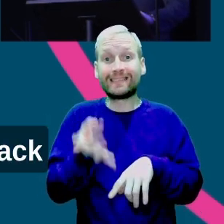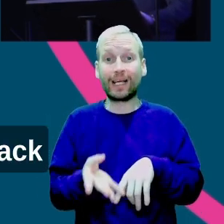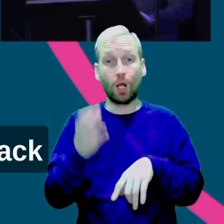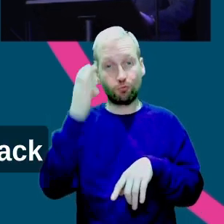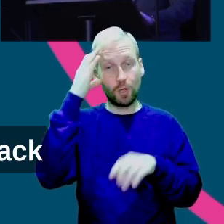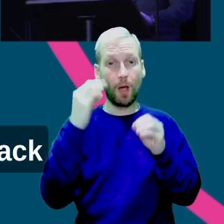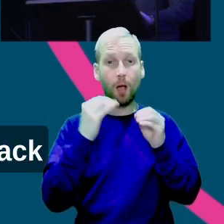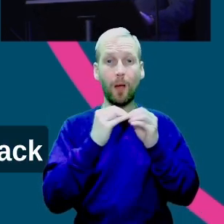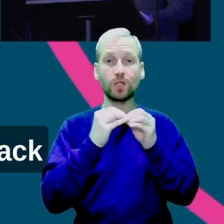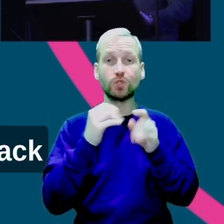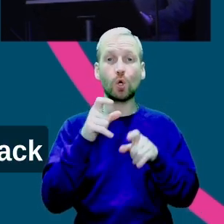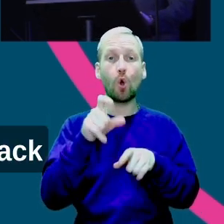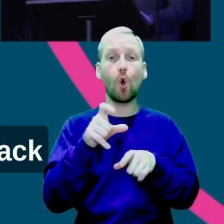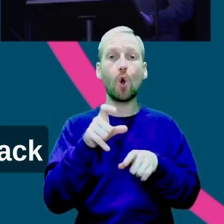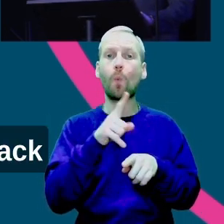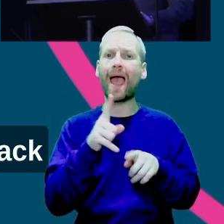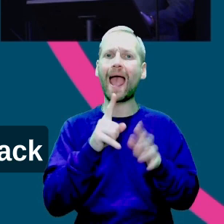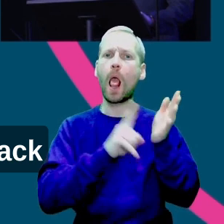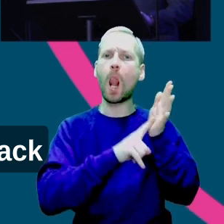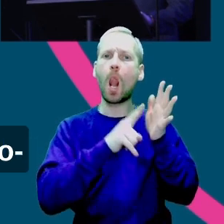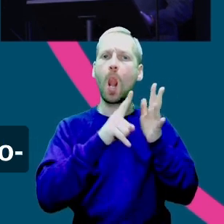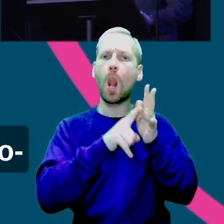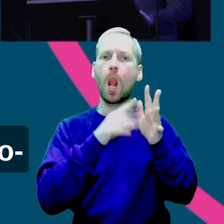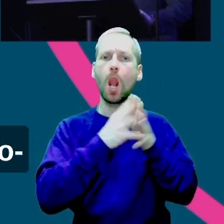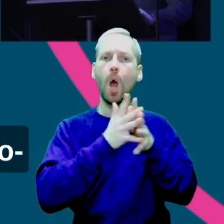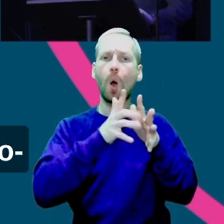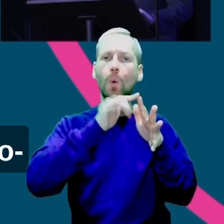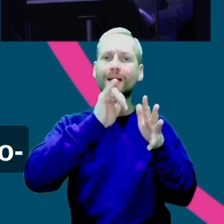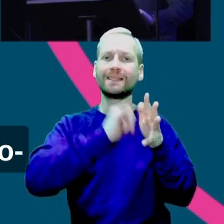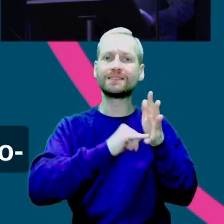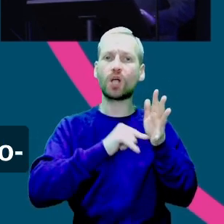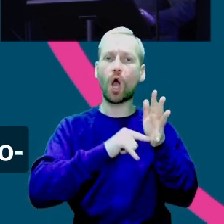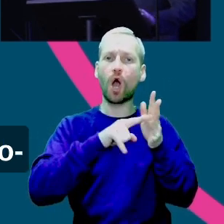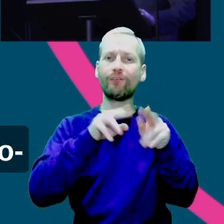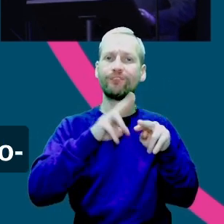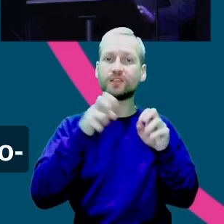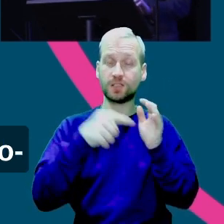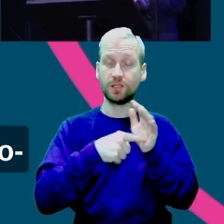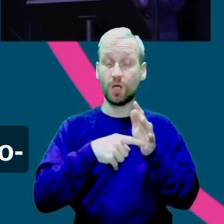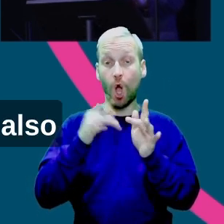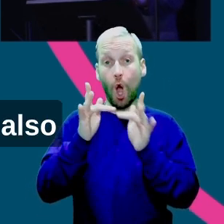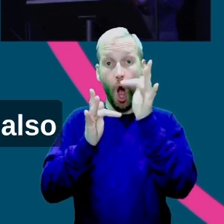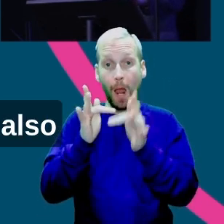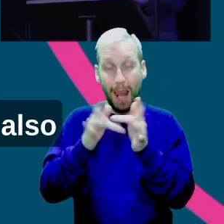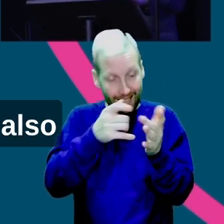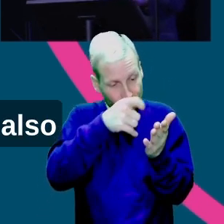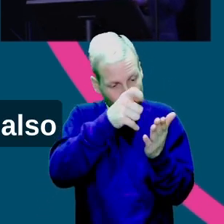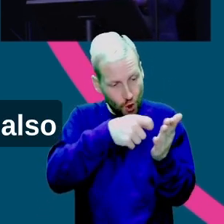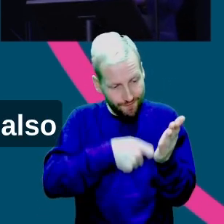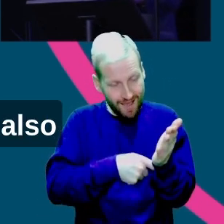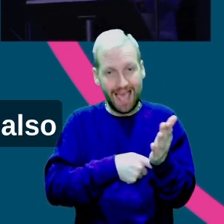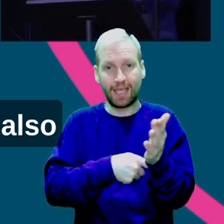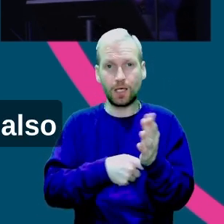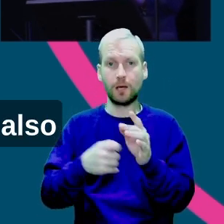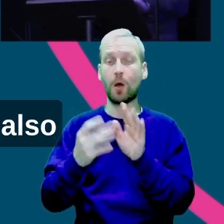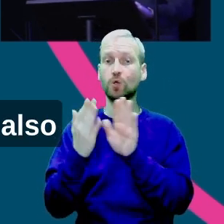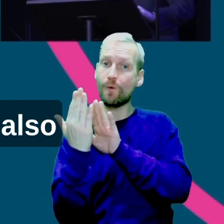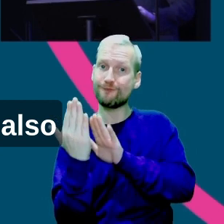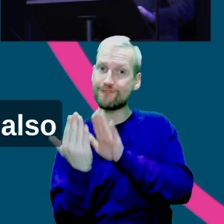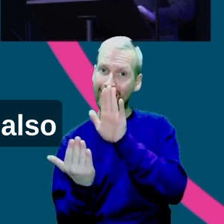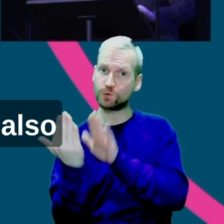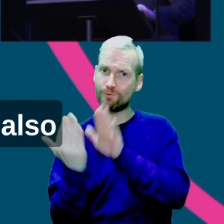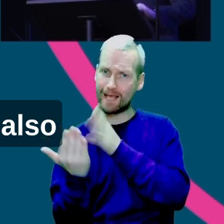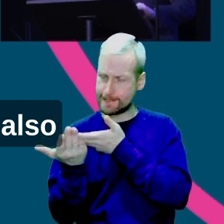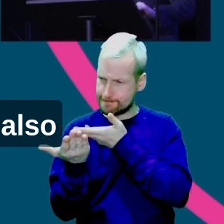Court in Lowestoft. Feedback also gathered through online surveys and face-to-face structured conversations with